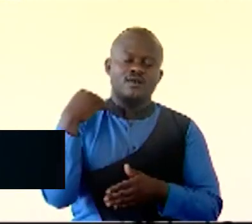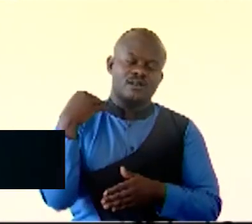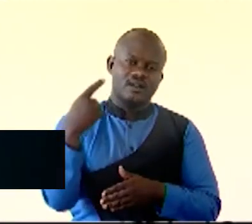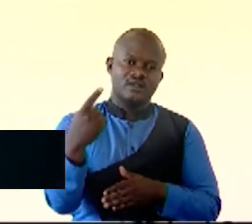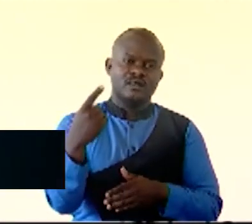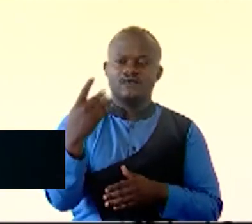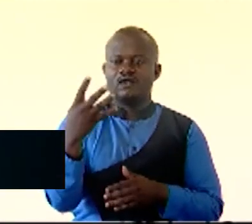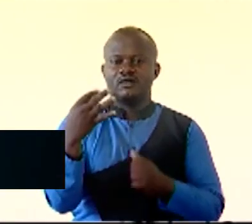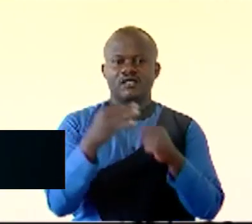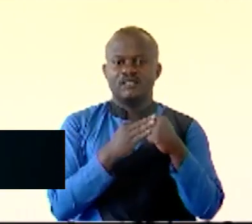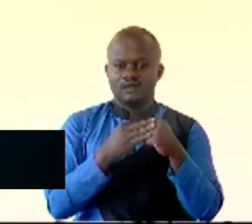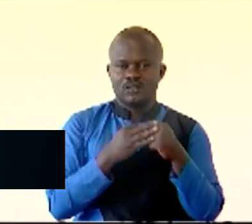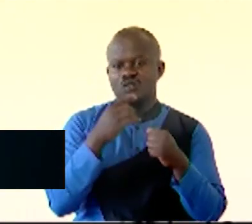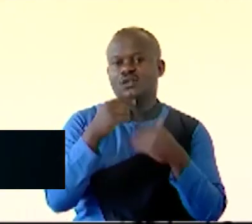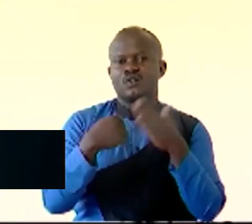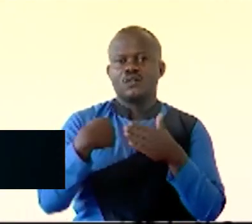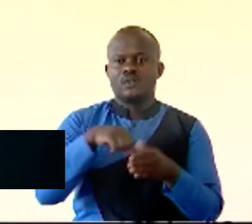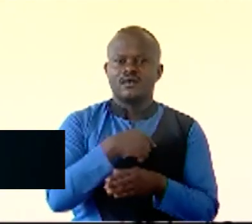148. So we have